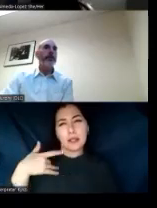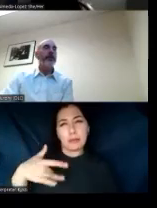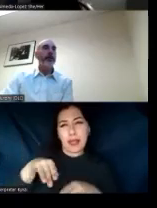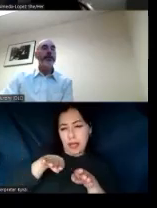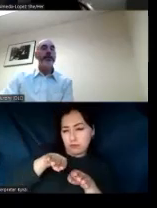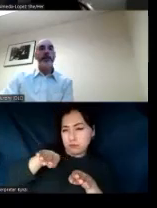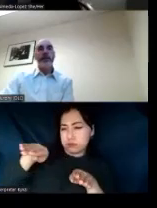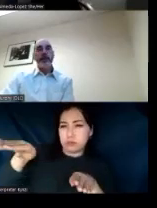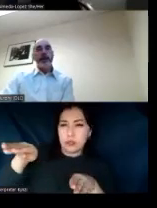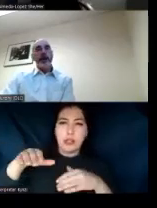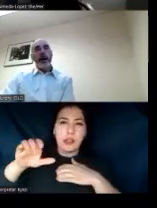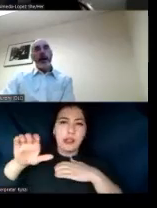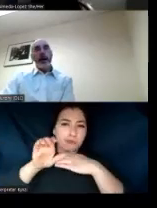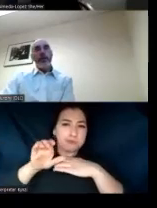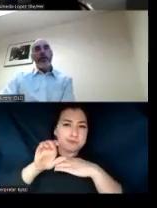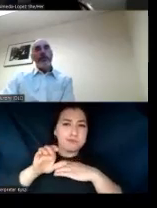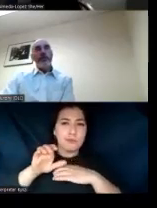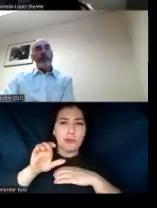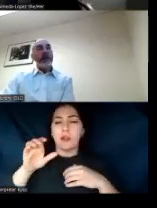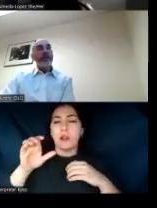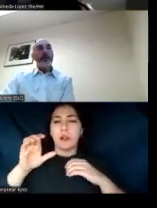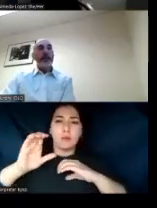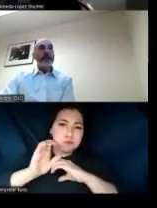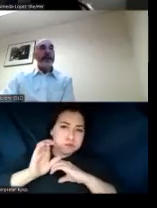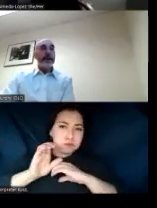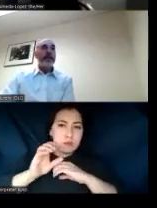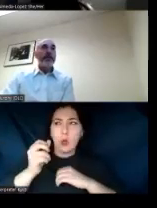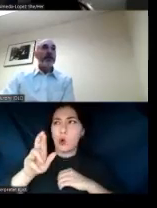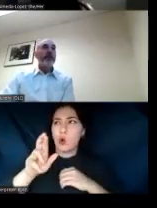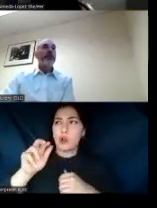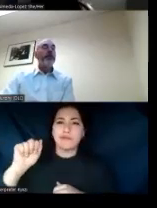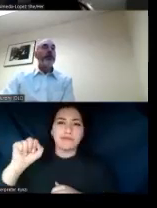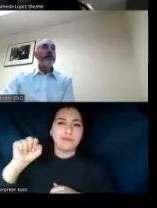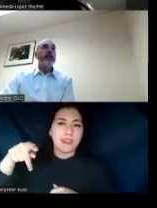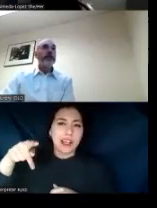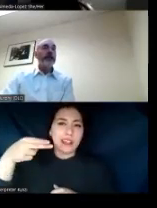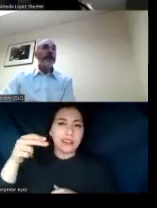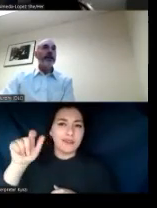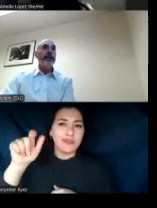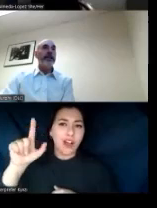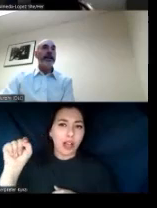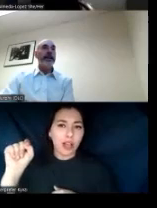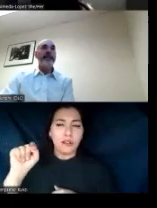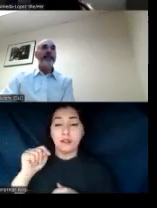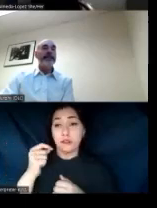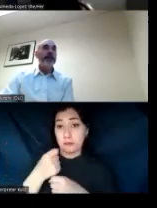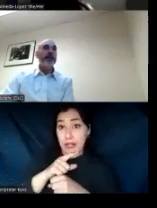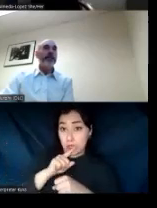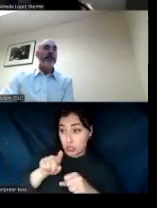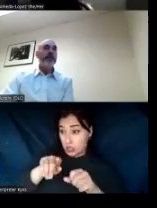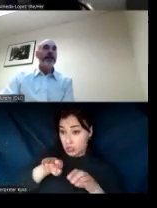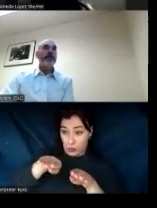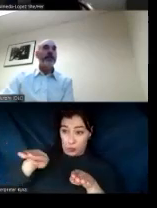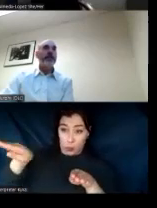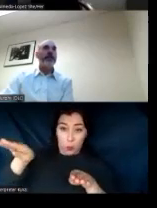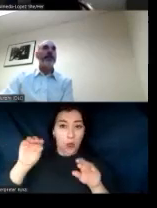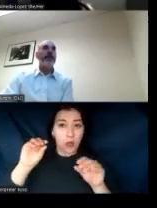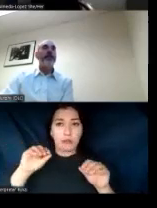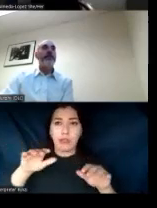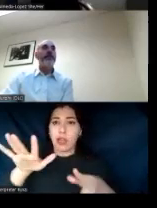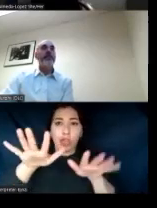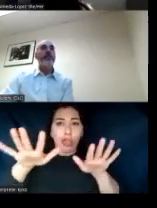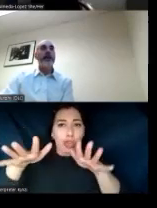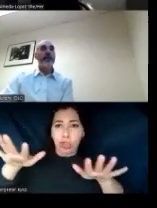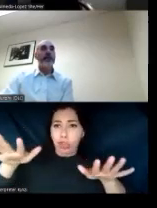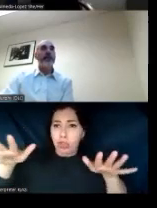or asphalt. Make sure that it's clear of debris. Again, a November election, we could have